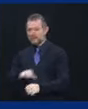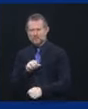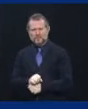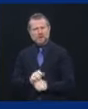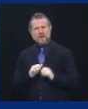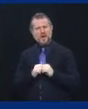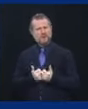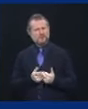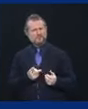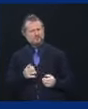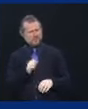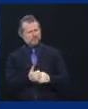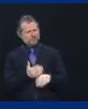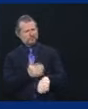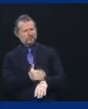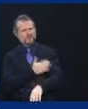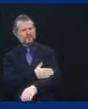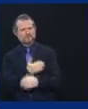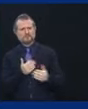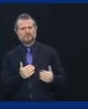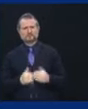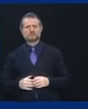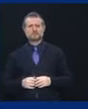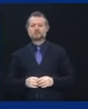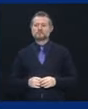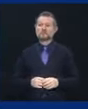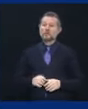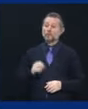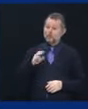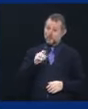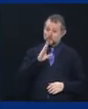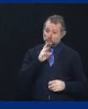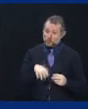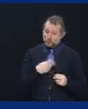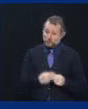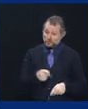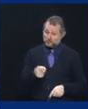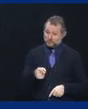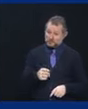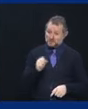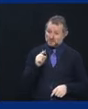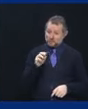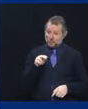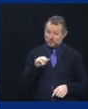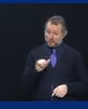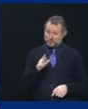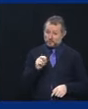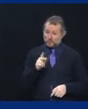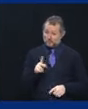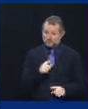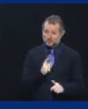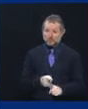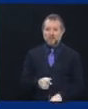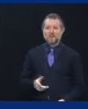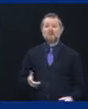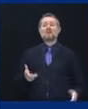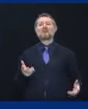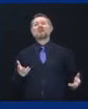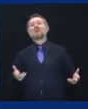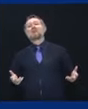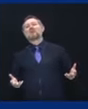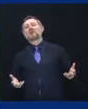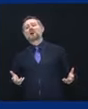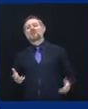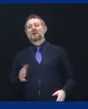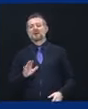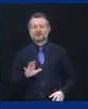that be handled differently? You're not talking about Stony Brook, are you? Maybe. Uh-huh. Well, that's different.